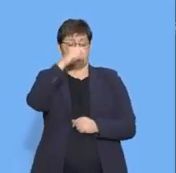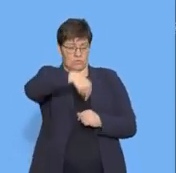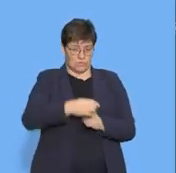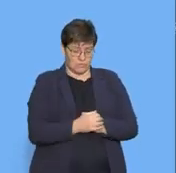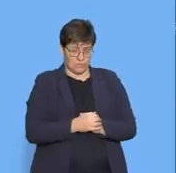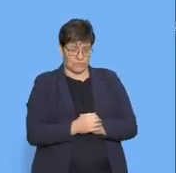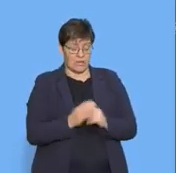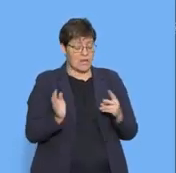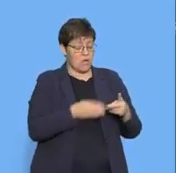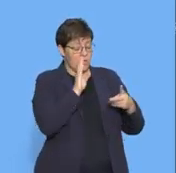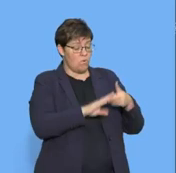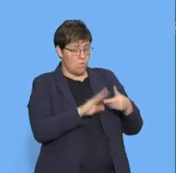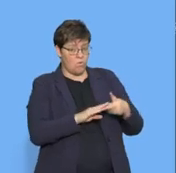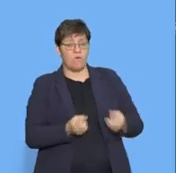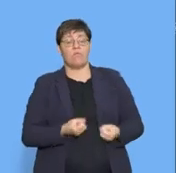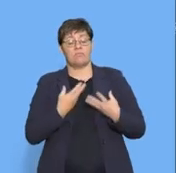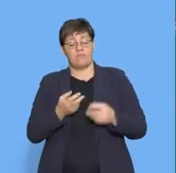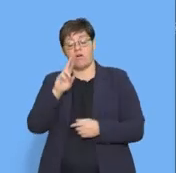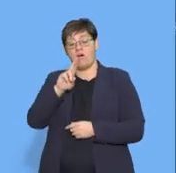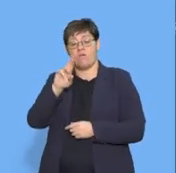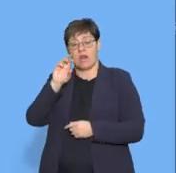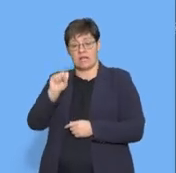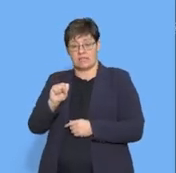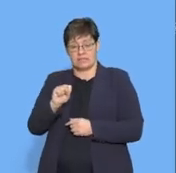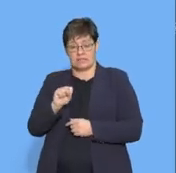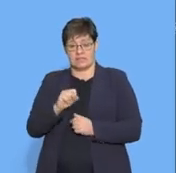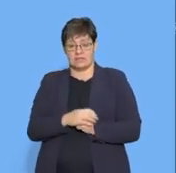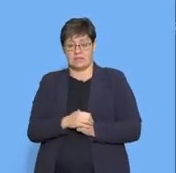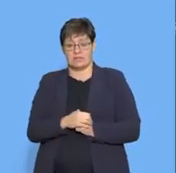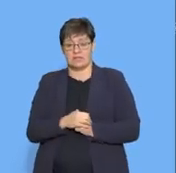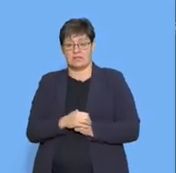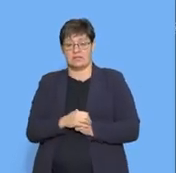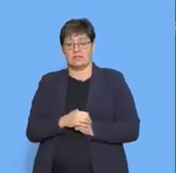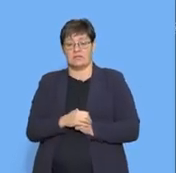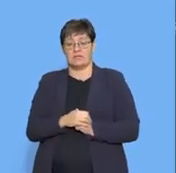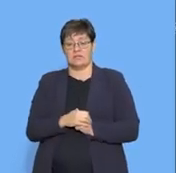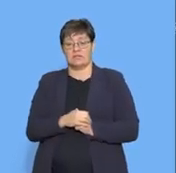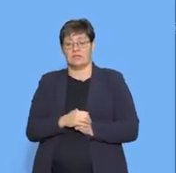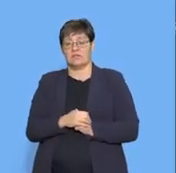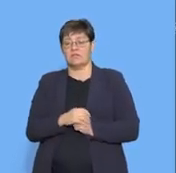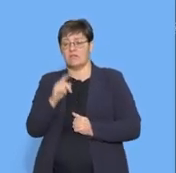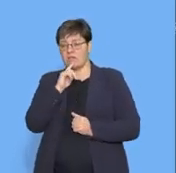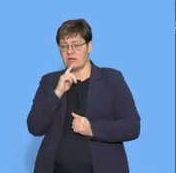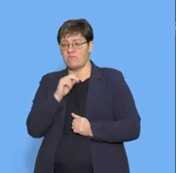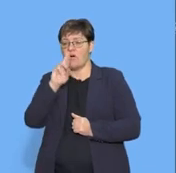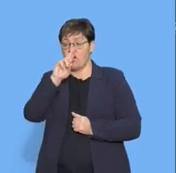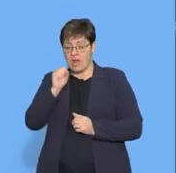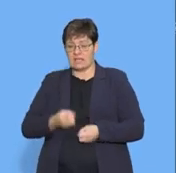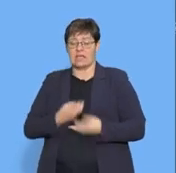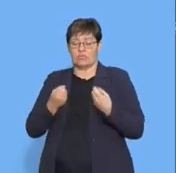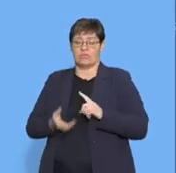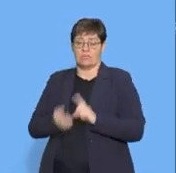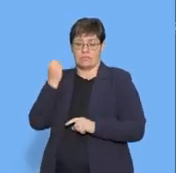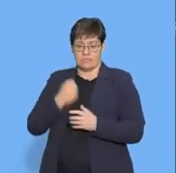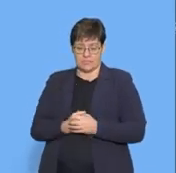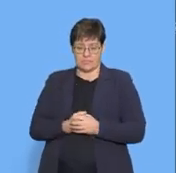SQ. Now we're going to find an expression for RS, and we're going to be using this triangle to find